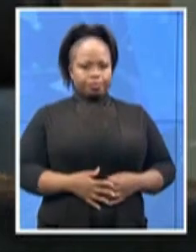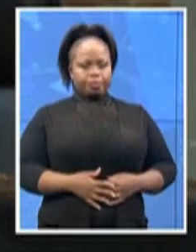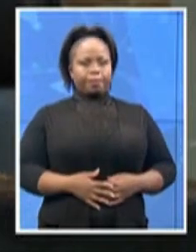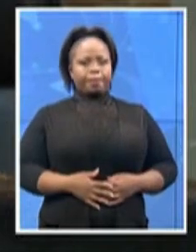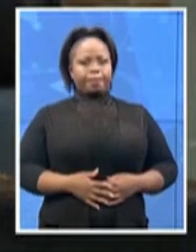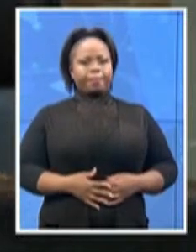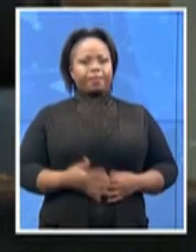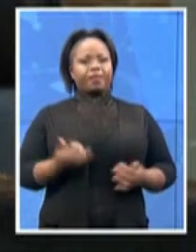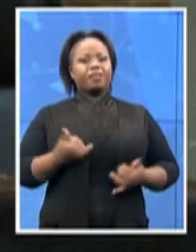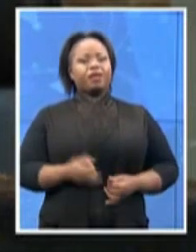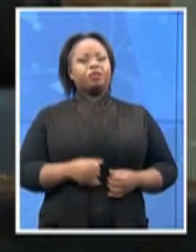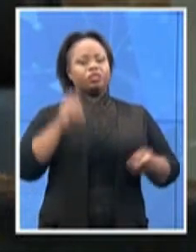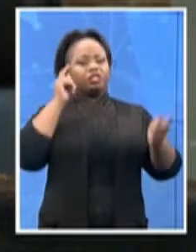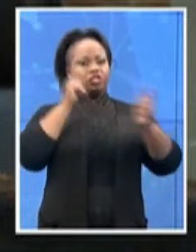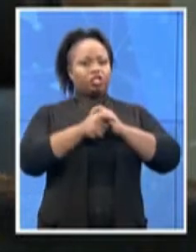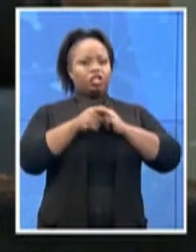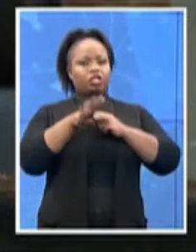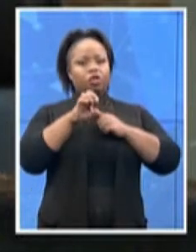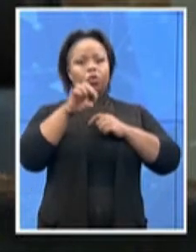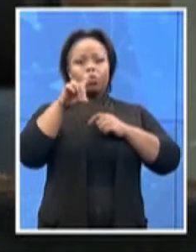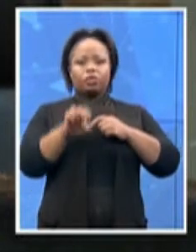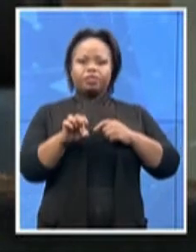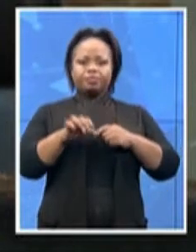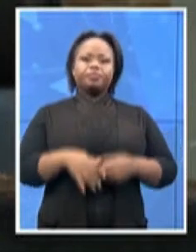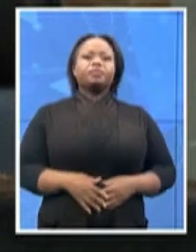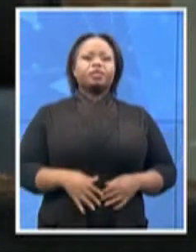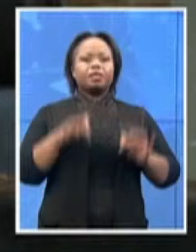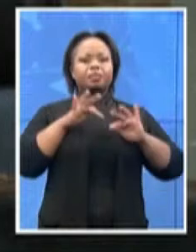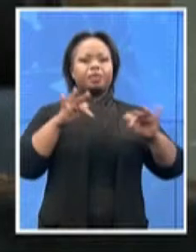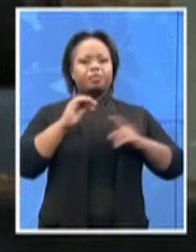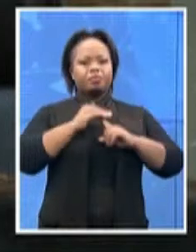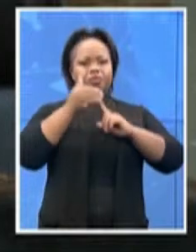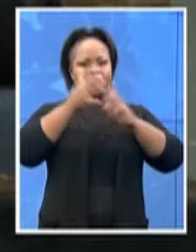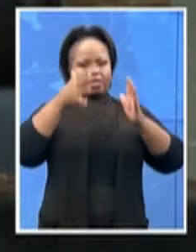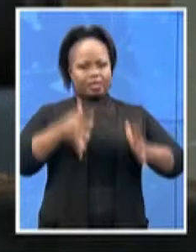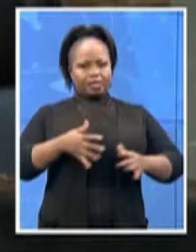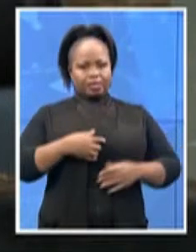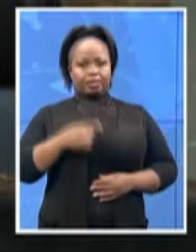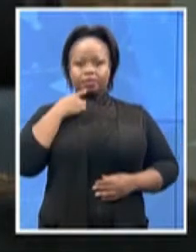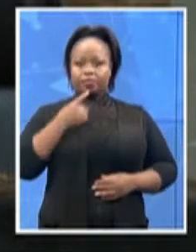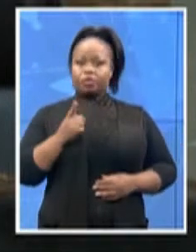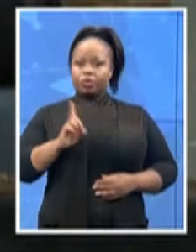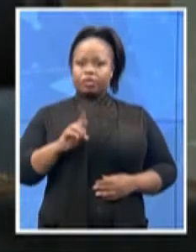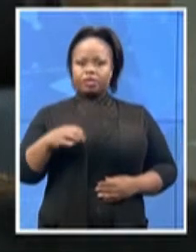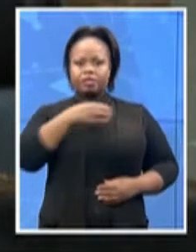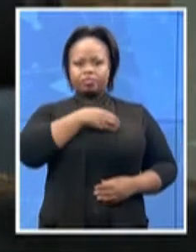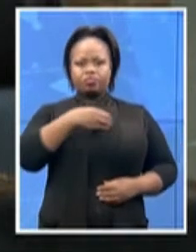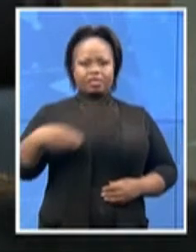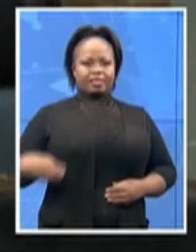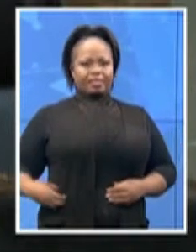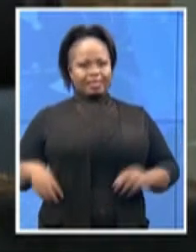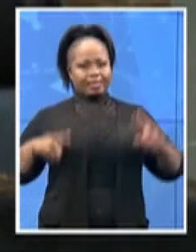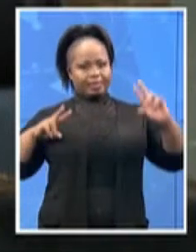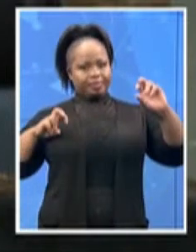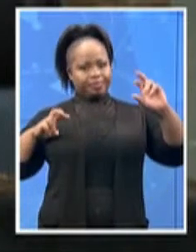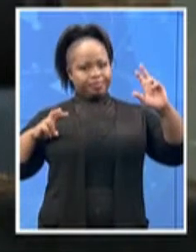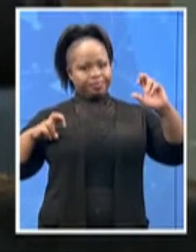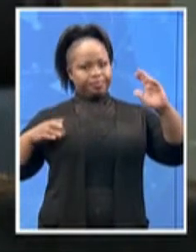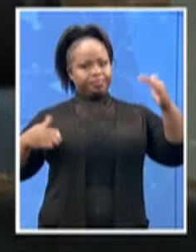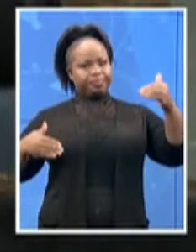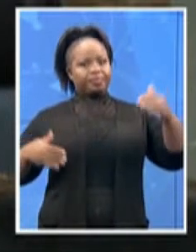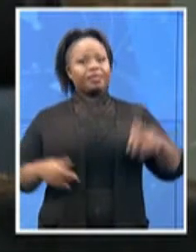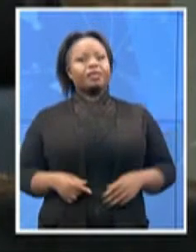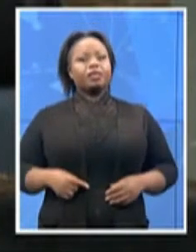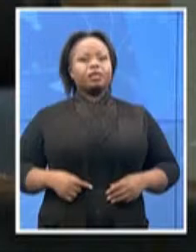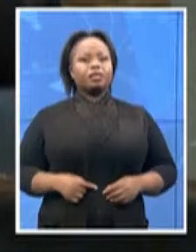public protector concluded that the President, open quote, inadvertently and or deliberately